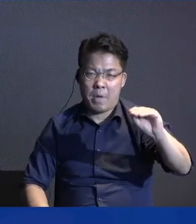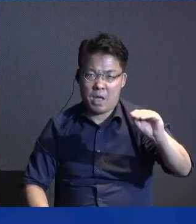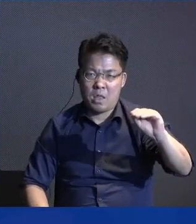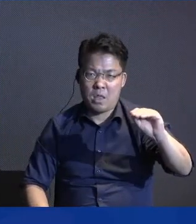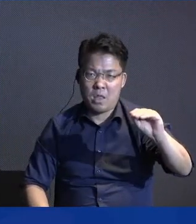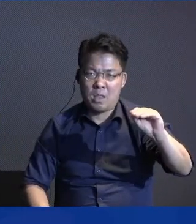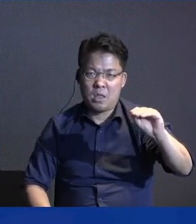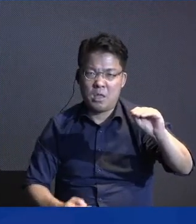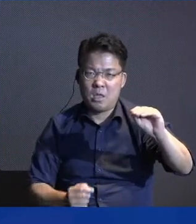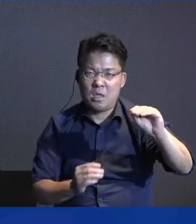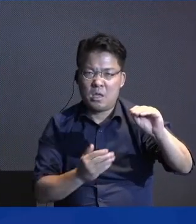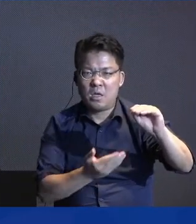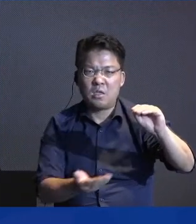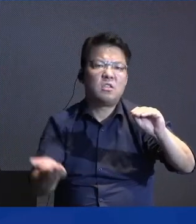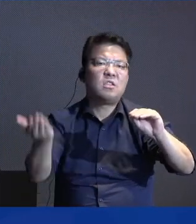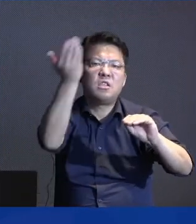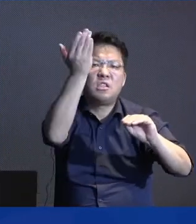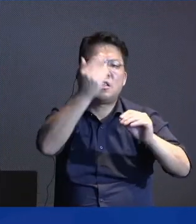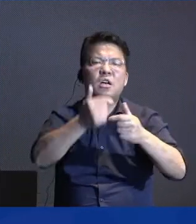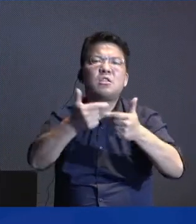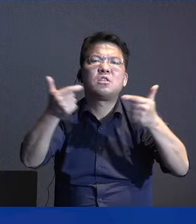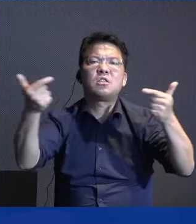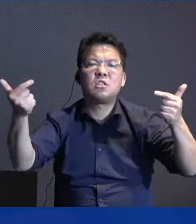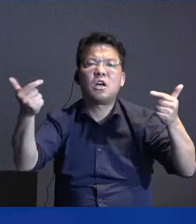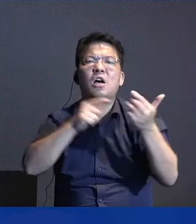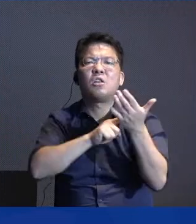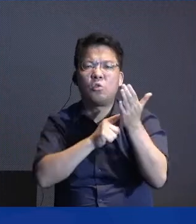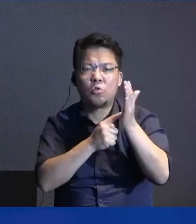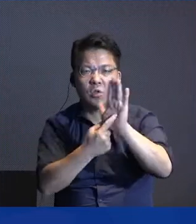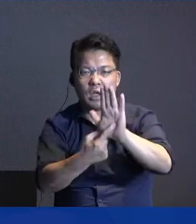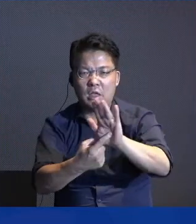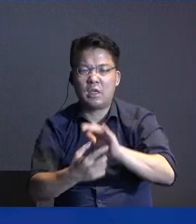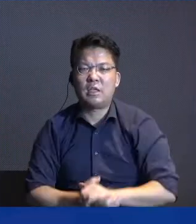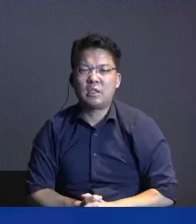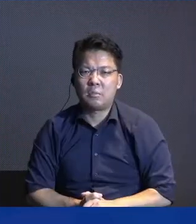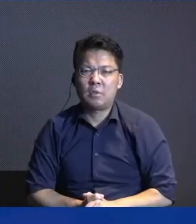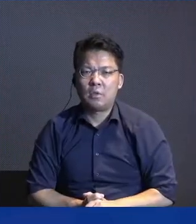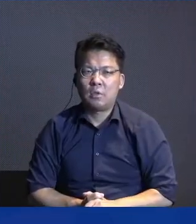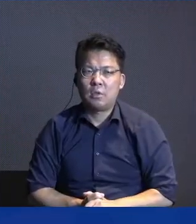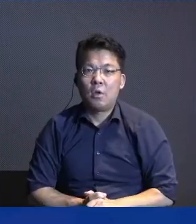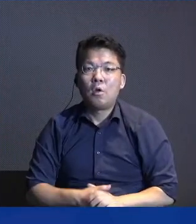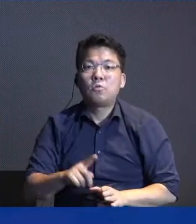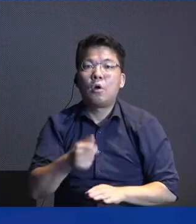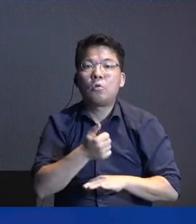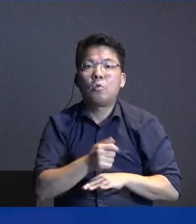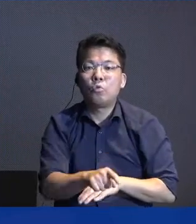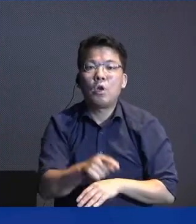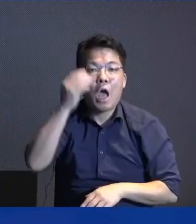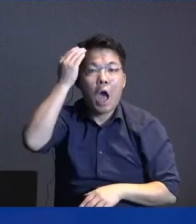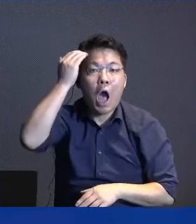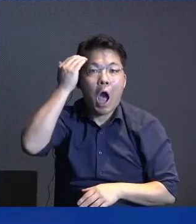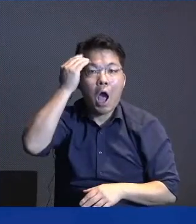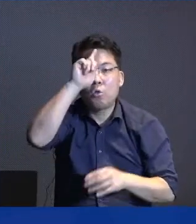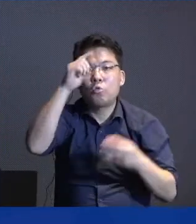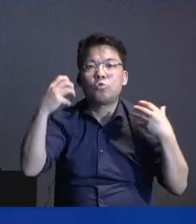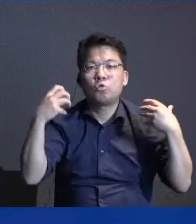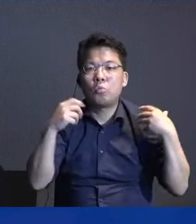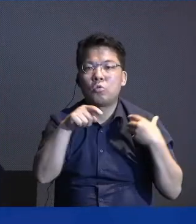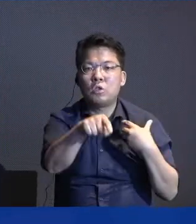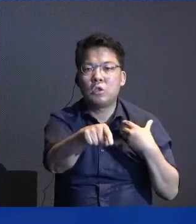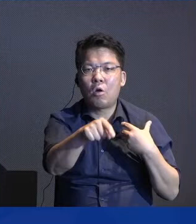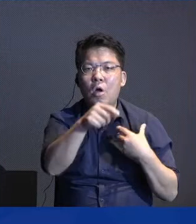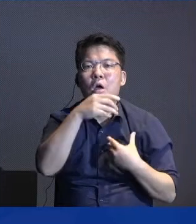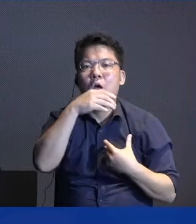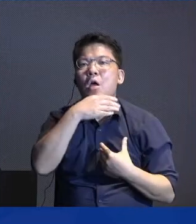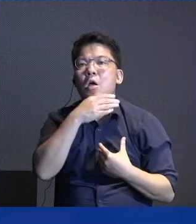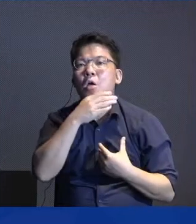So what are Korean government doing to address mental health issues in Korea?